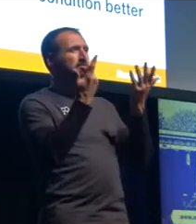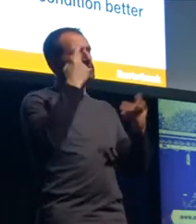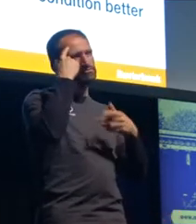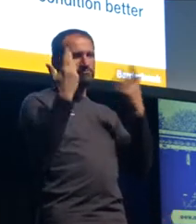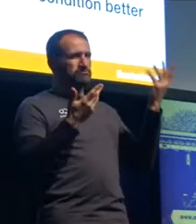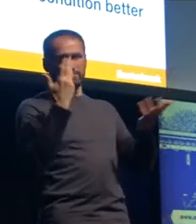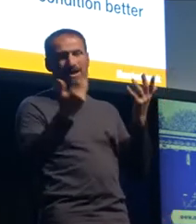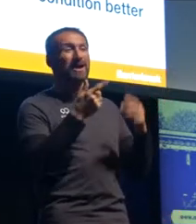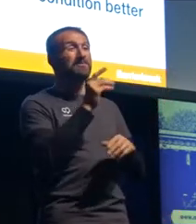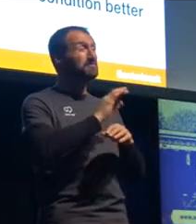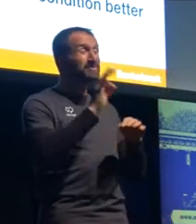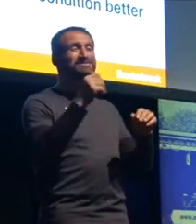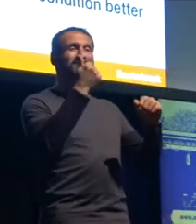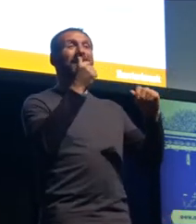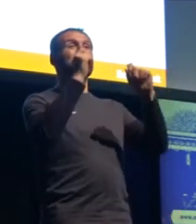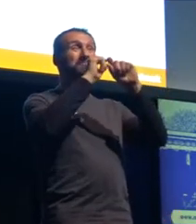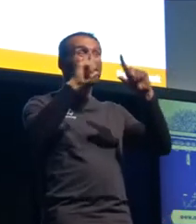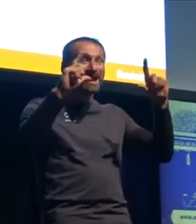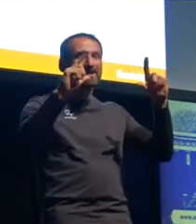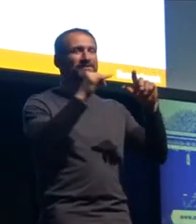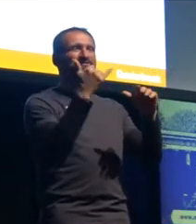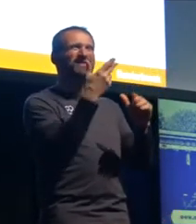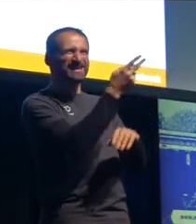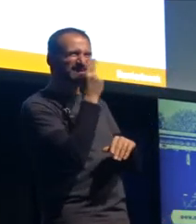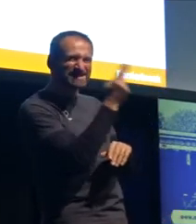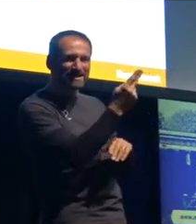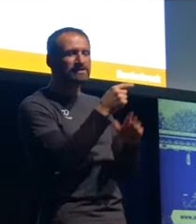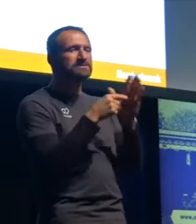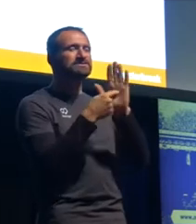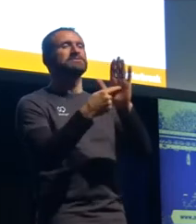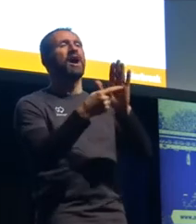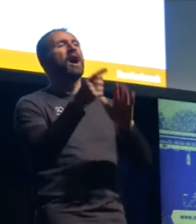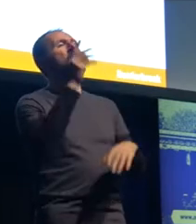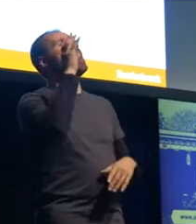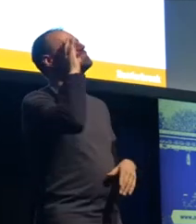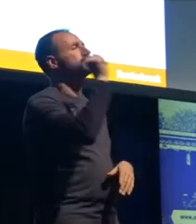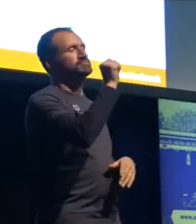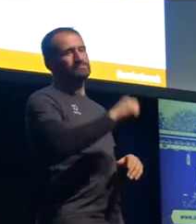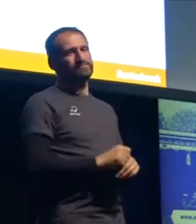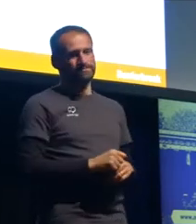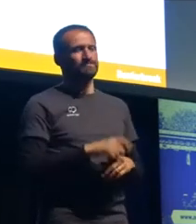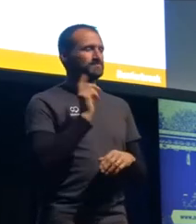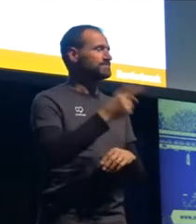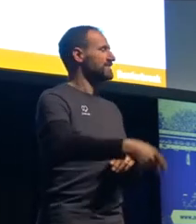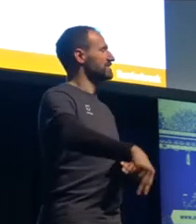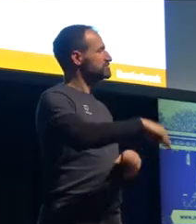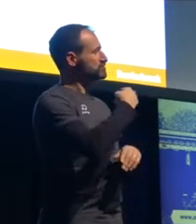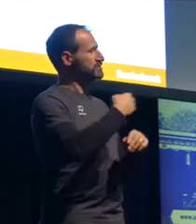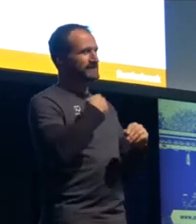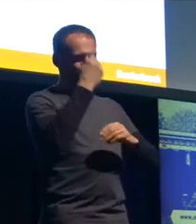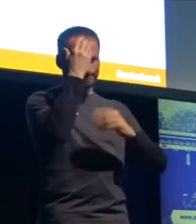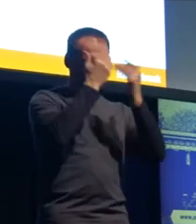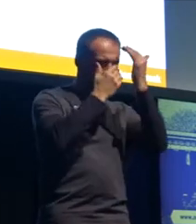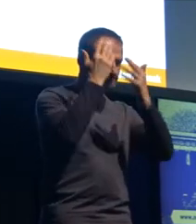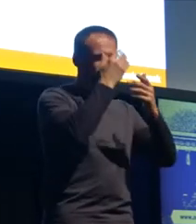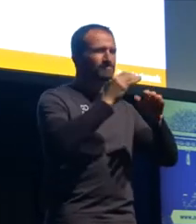that, that would be great. So I went back to the drawing board because initially I had some ideas about, you know, how could you do